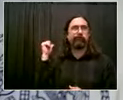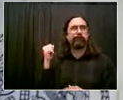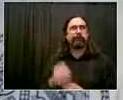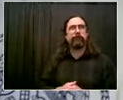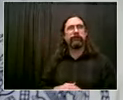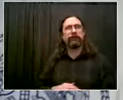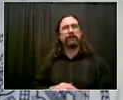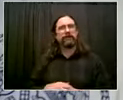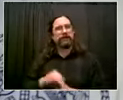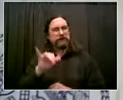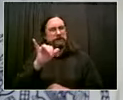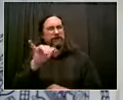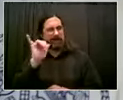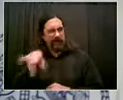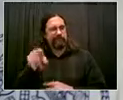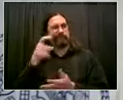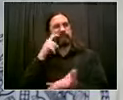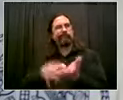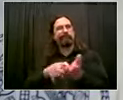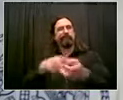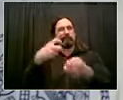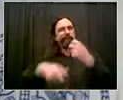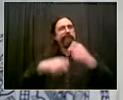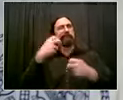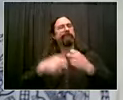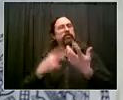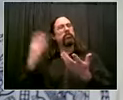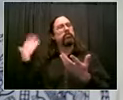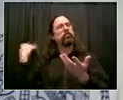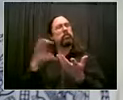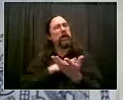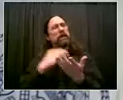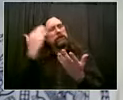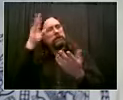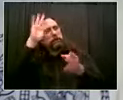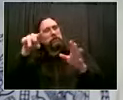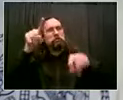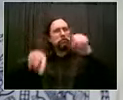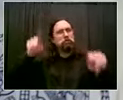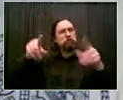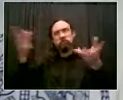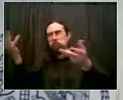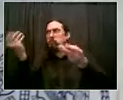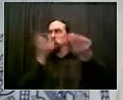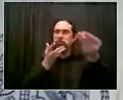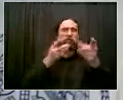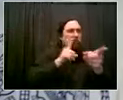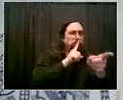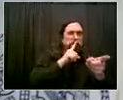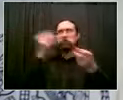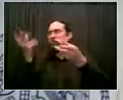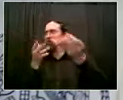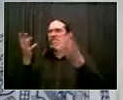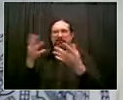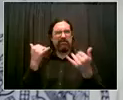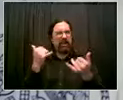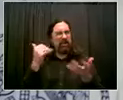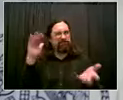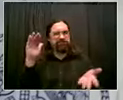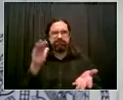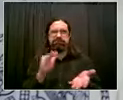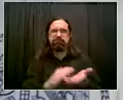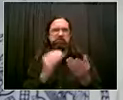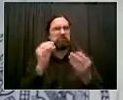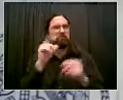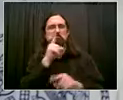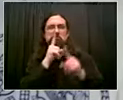areas where some smart tweaks and revisions could really help to ensure that we can get gun violence cases completed and make sure that